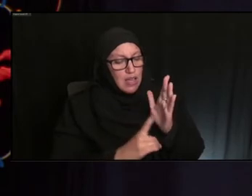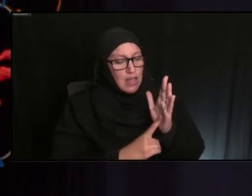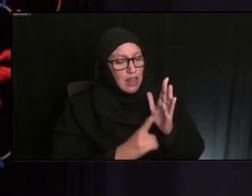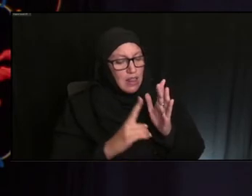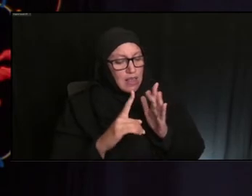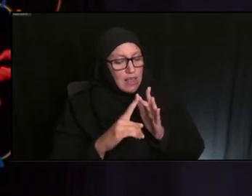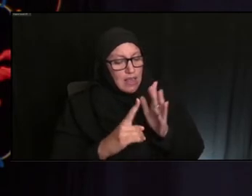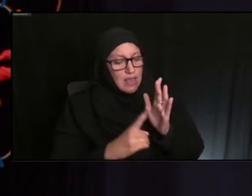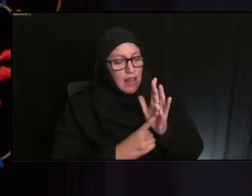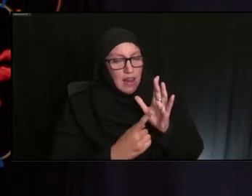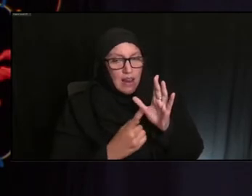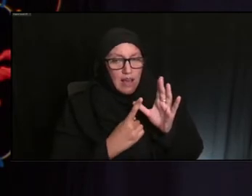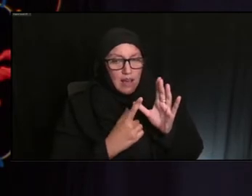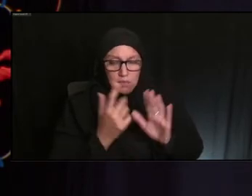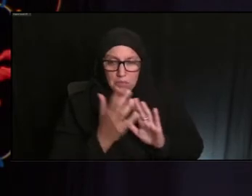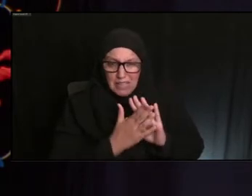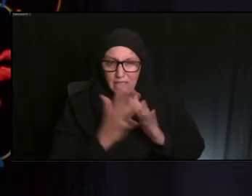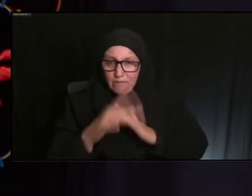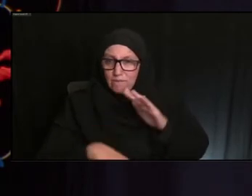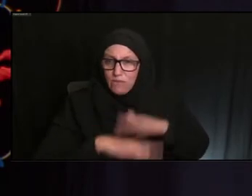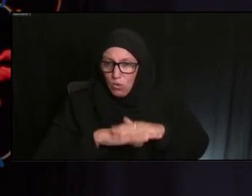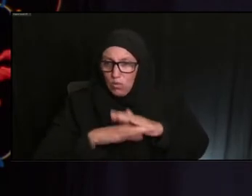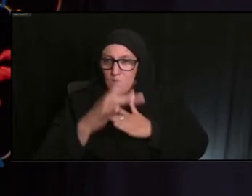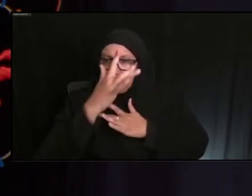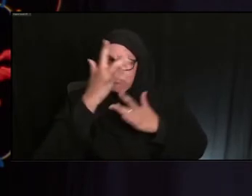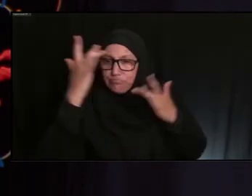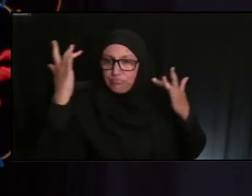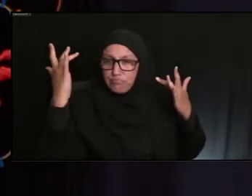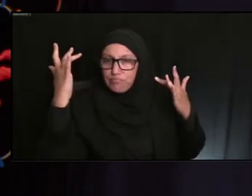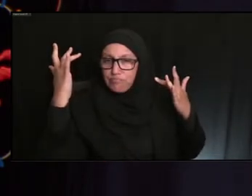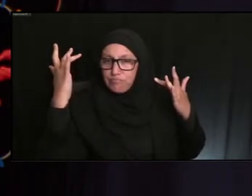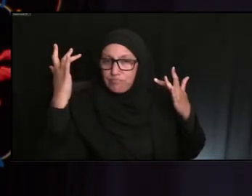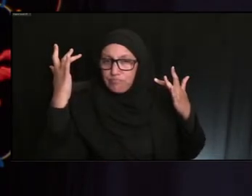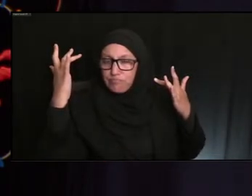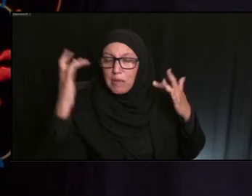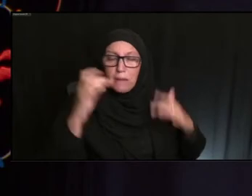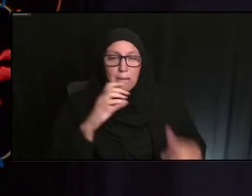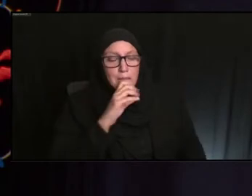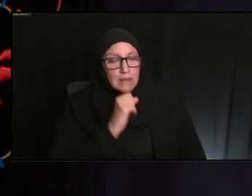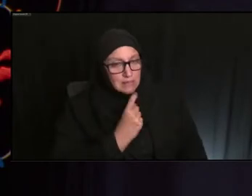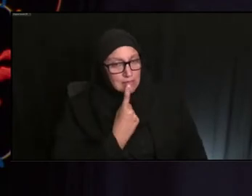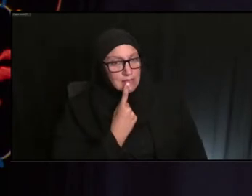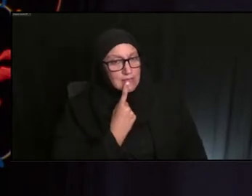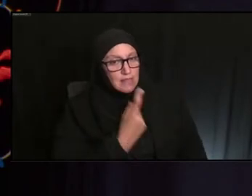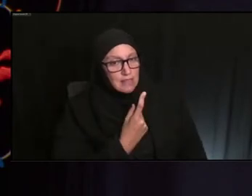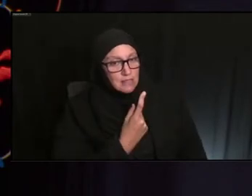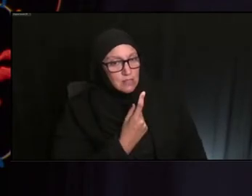man says to him, Jahiliyyah Jahala.